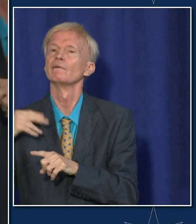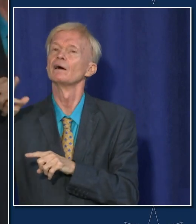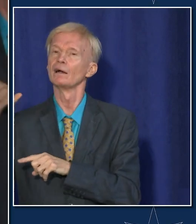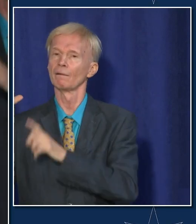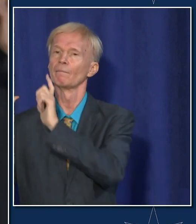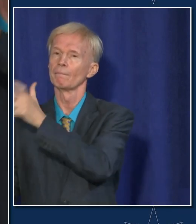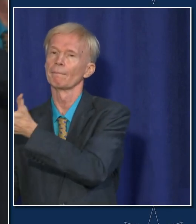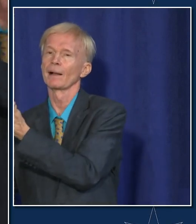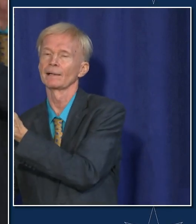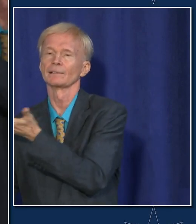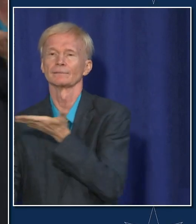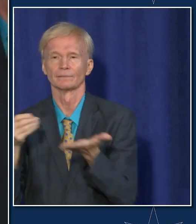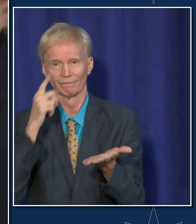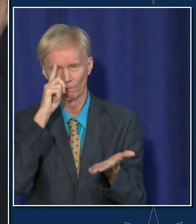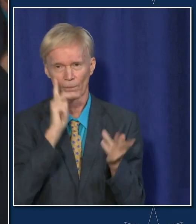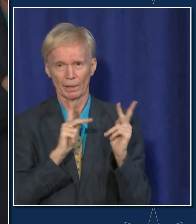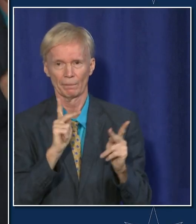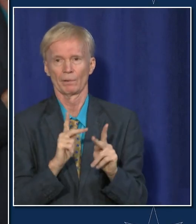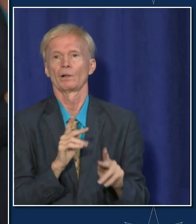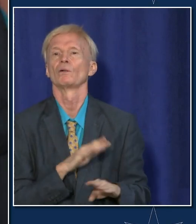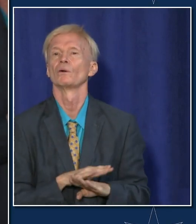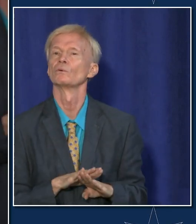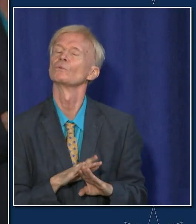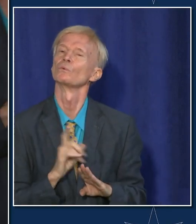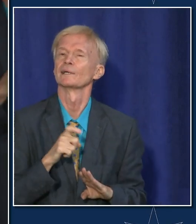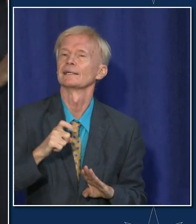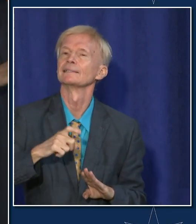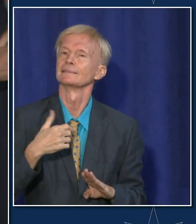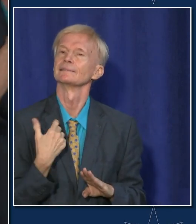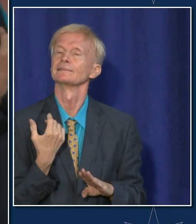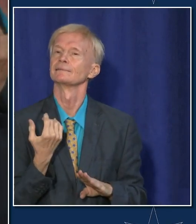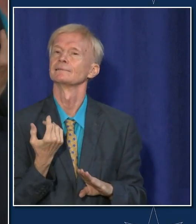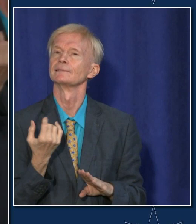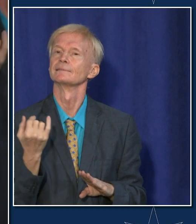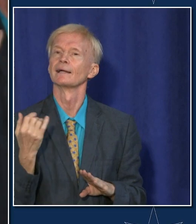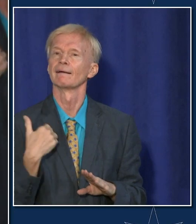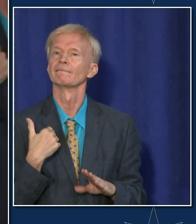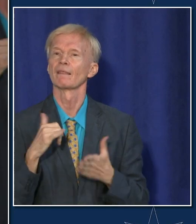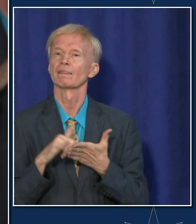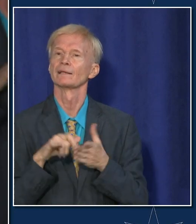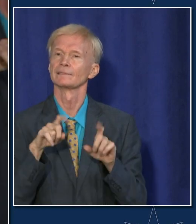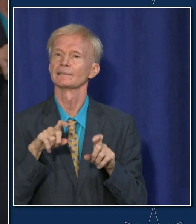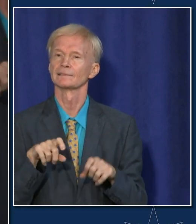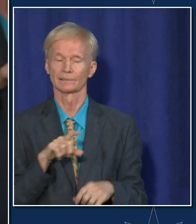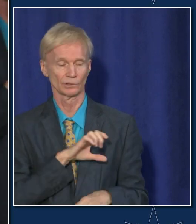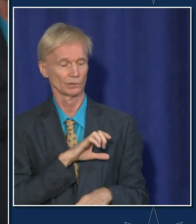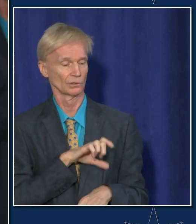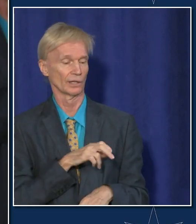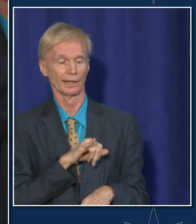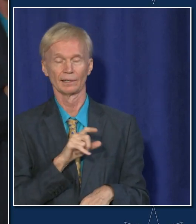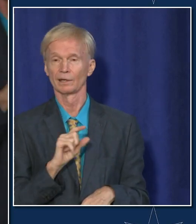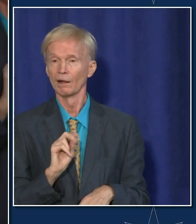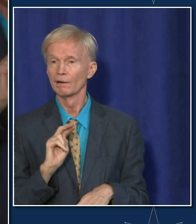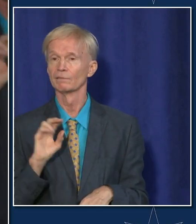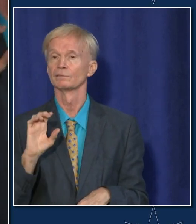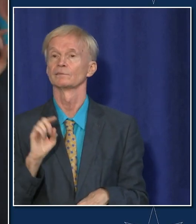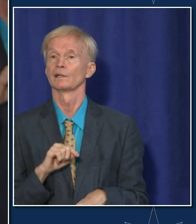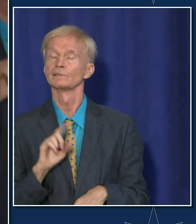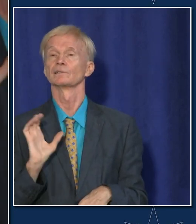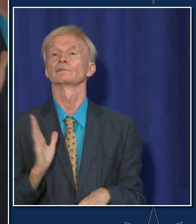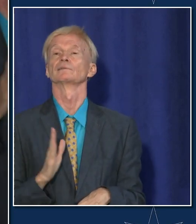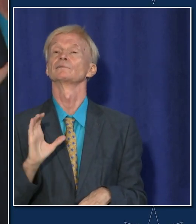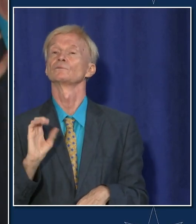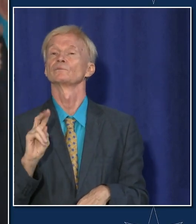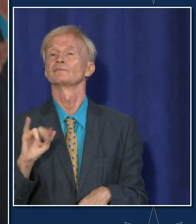tested too, but people need to be using that. So if you go to chi.gov/COVID test, you'll see more about